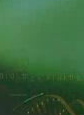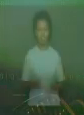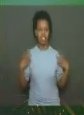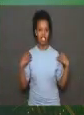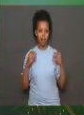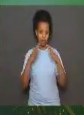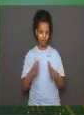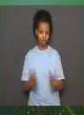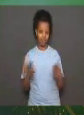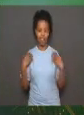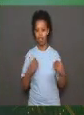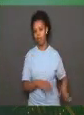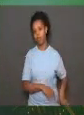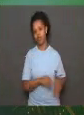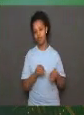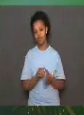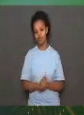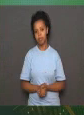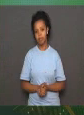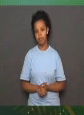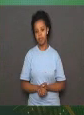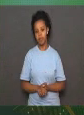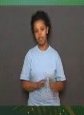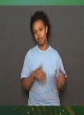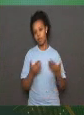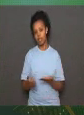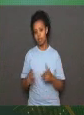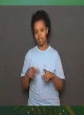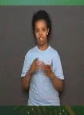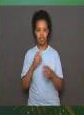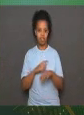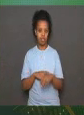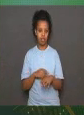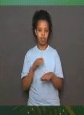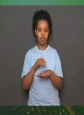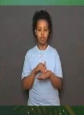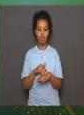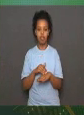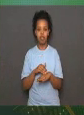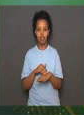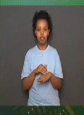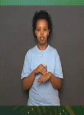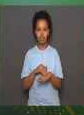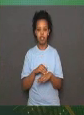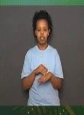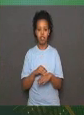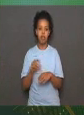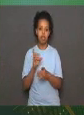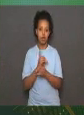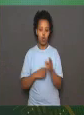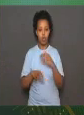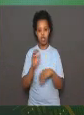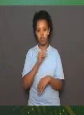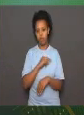Hello, teacher. Hello, students. Welcome to today's lesson on innate